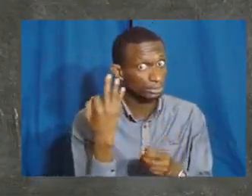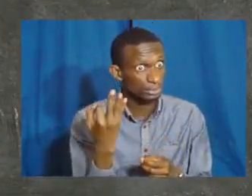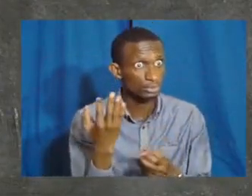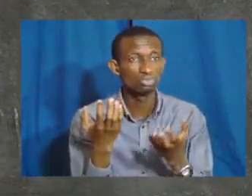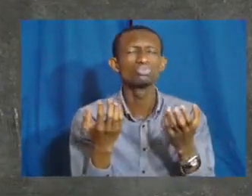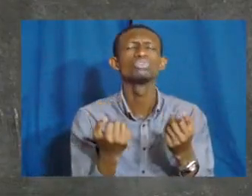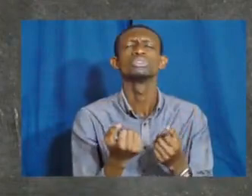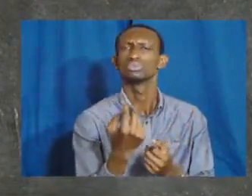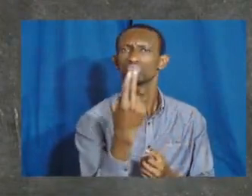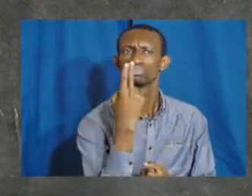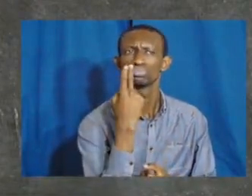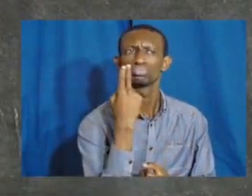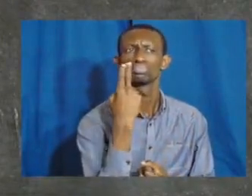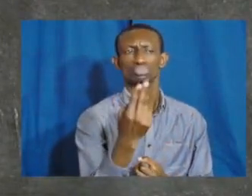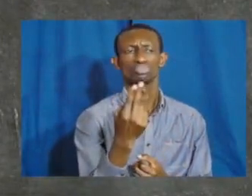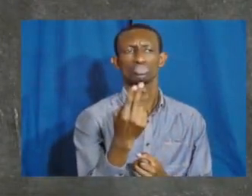methyl groups.